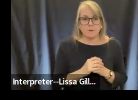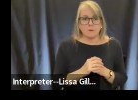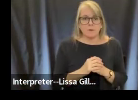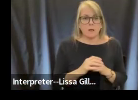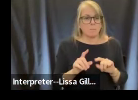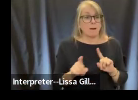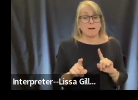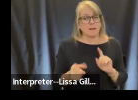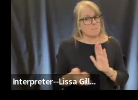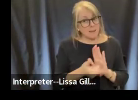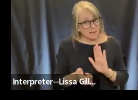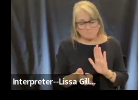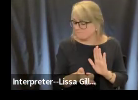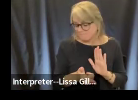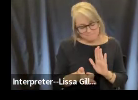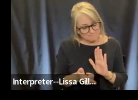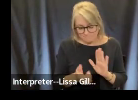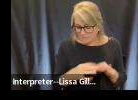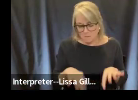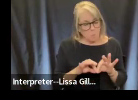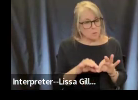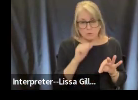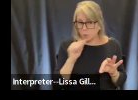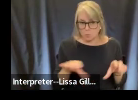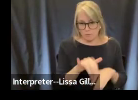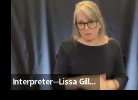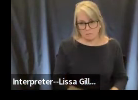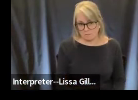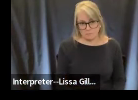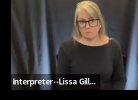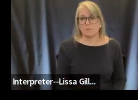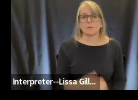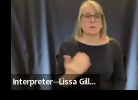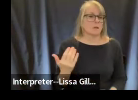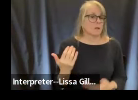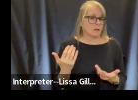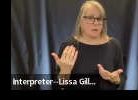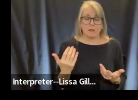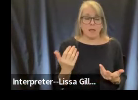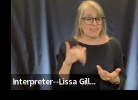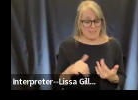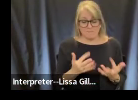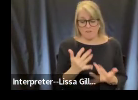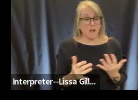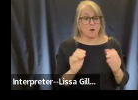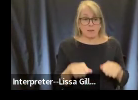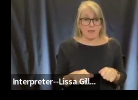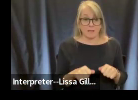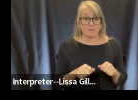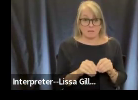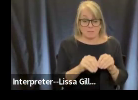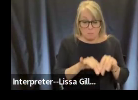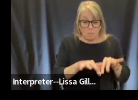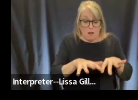But during a burn ban, it is critical not to do that, because there are elements, again, that will take that fire out of